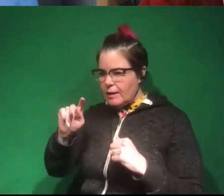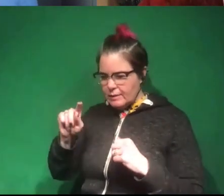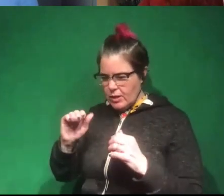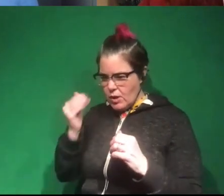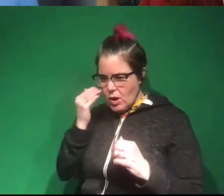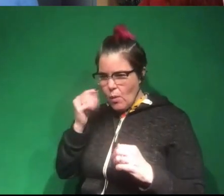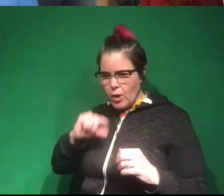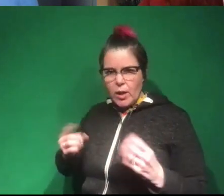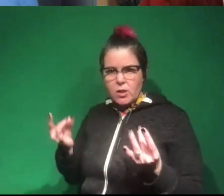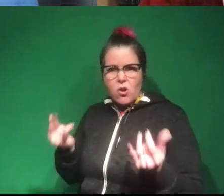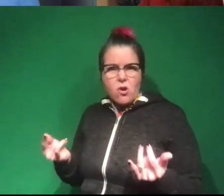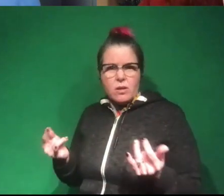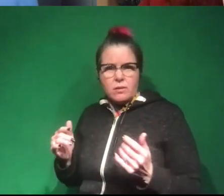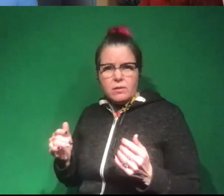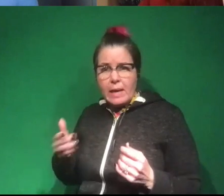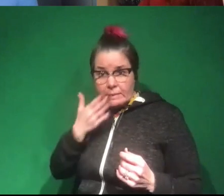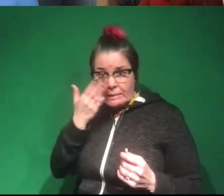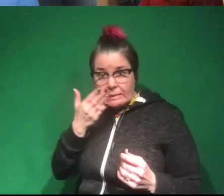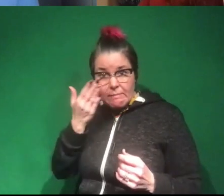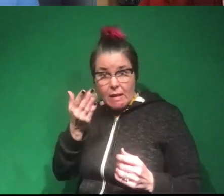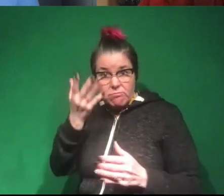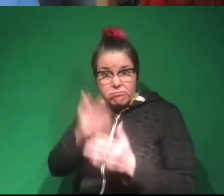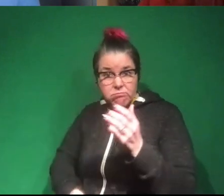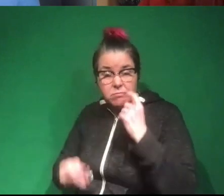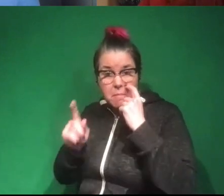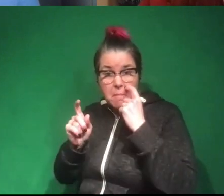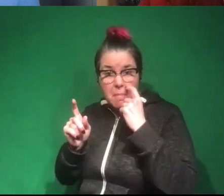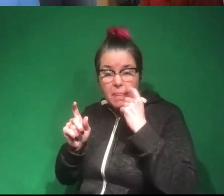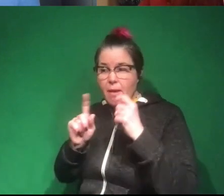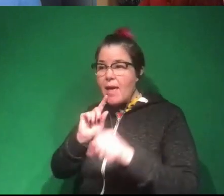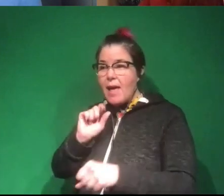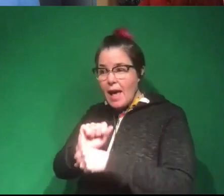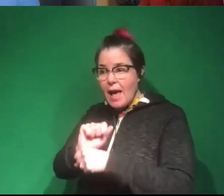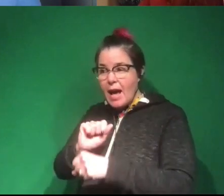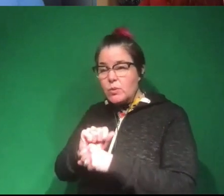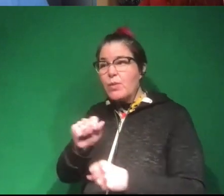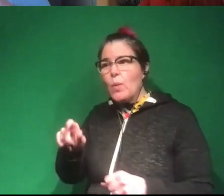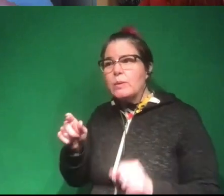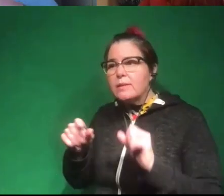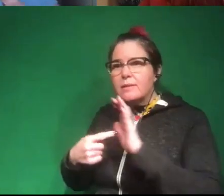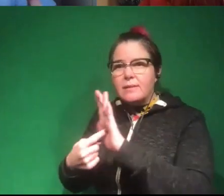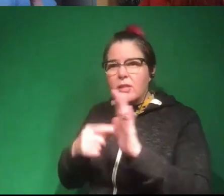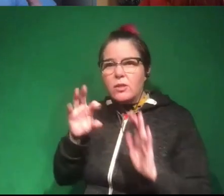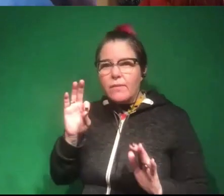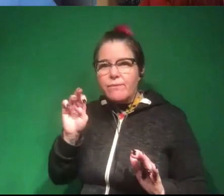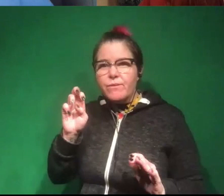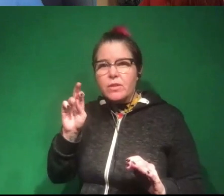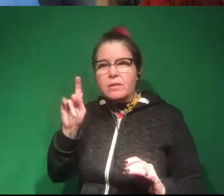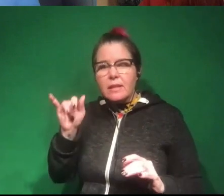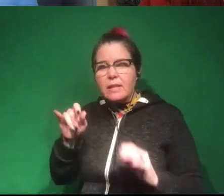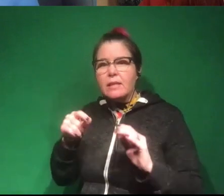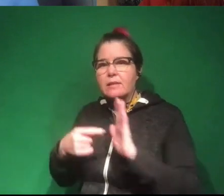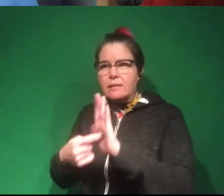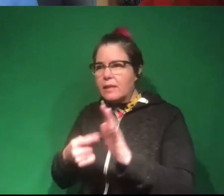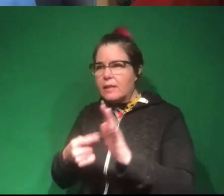queen is gone? Do they smell that she's gone? What are the actual fertility signals that the queen is giving off that all of a sudden have